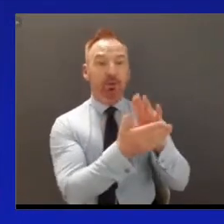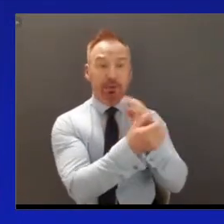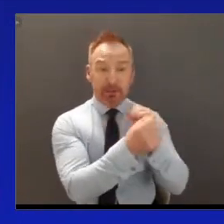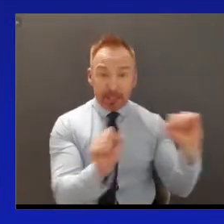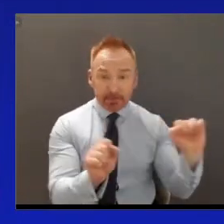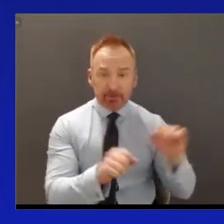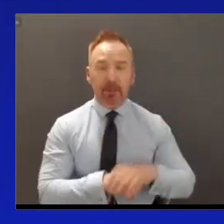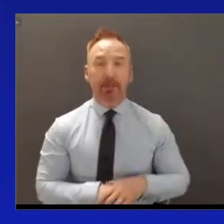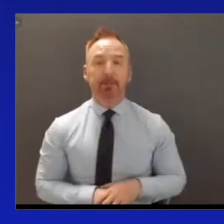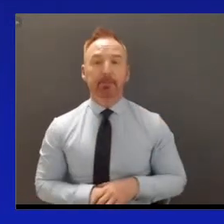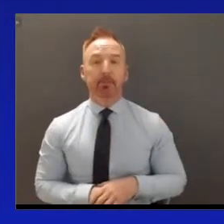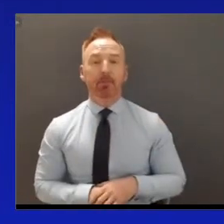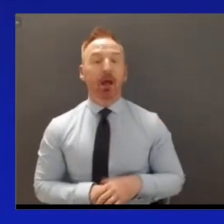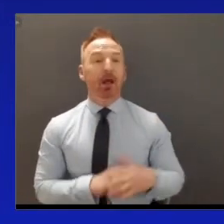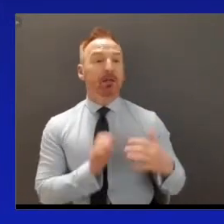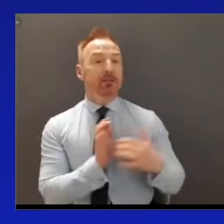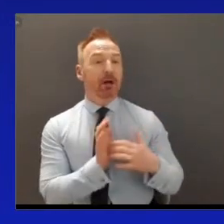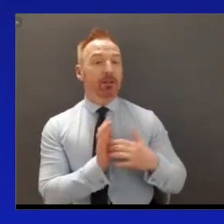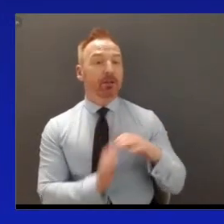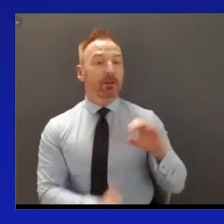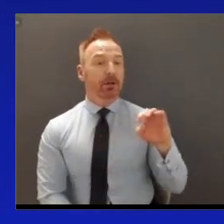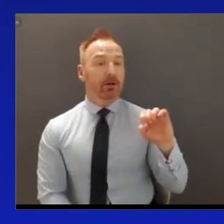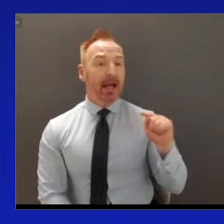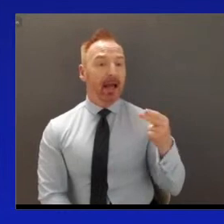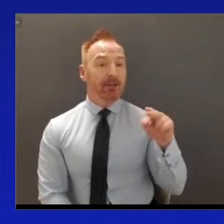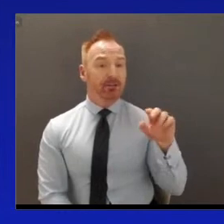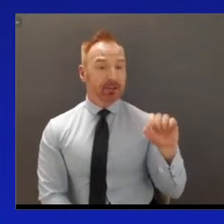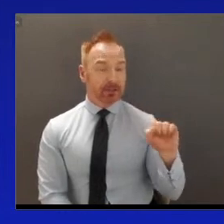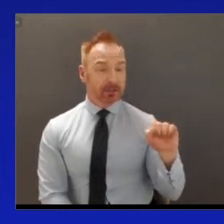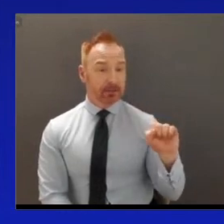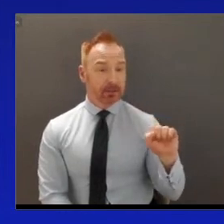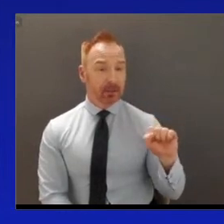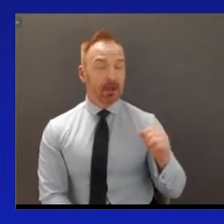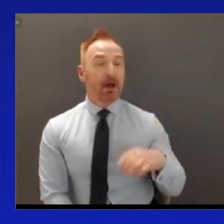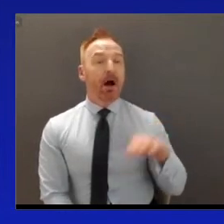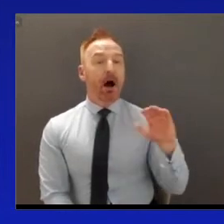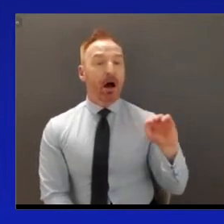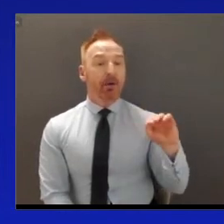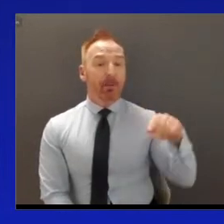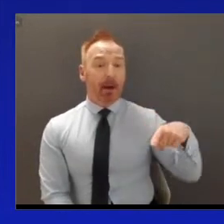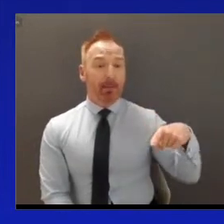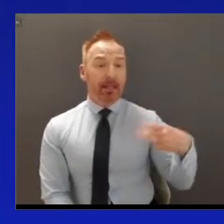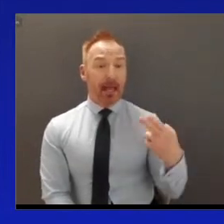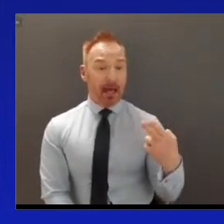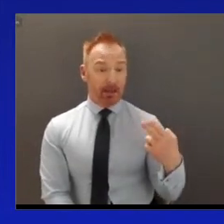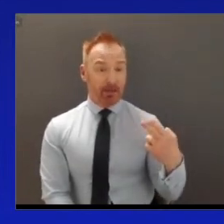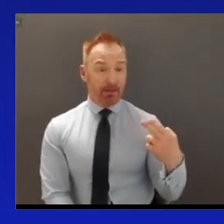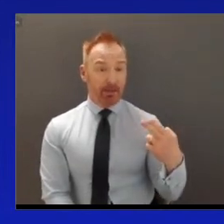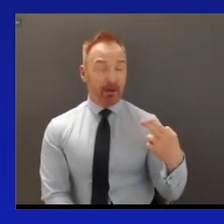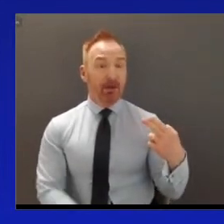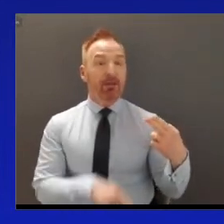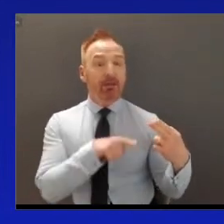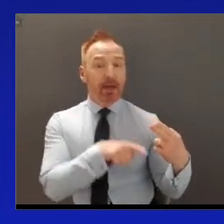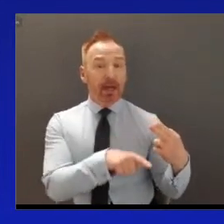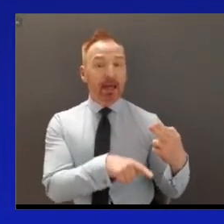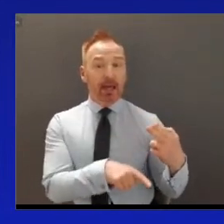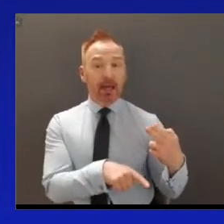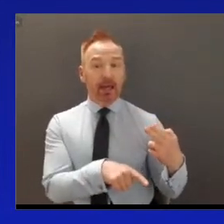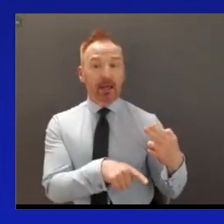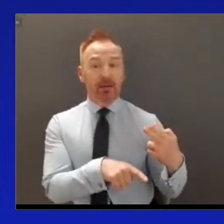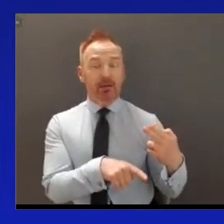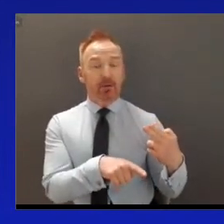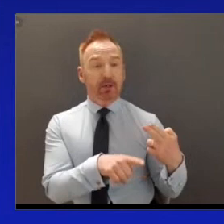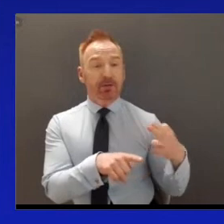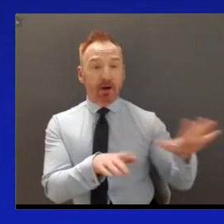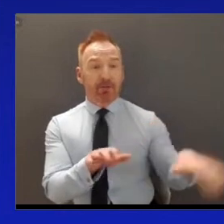On the case and contact management, Ottawa Public Health is maintaining the practice of following up with